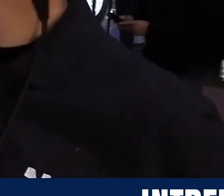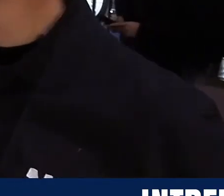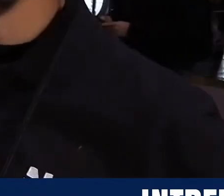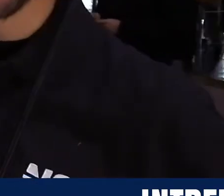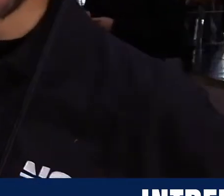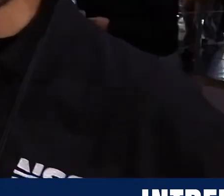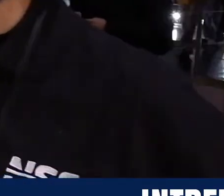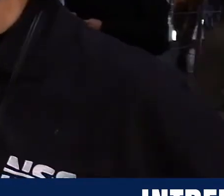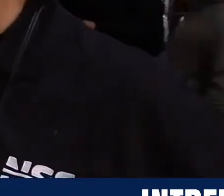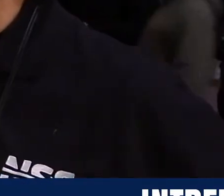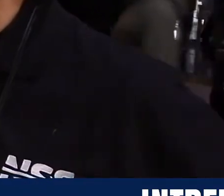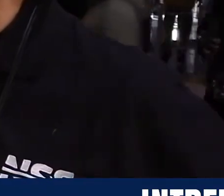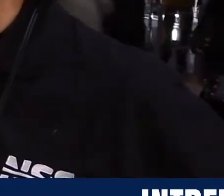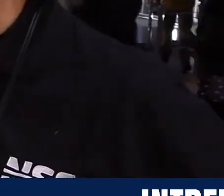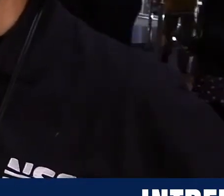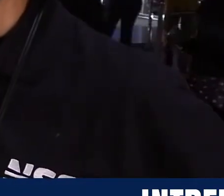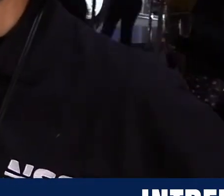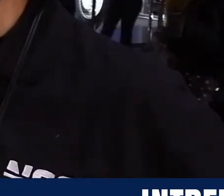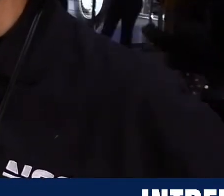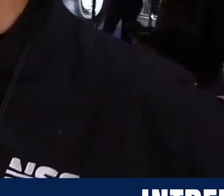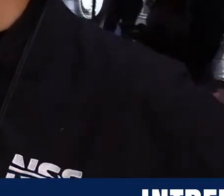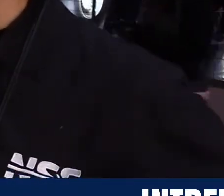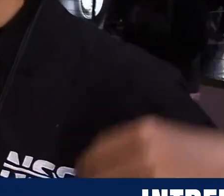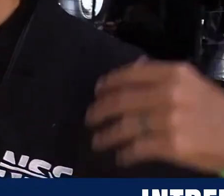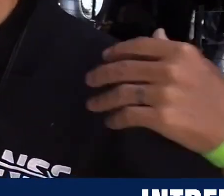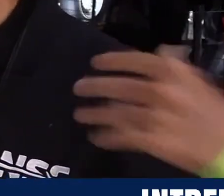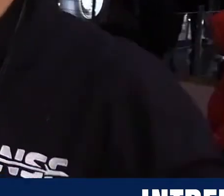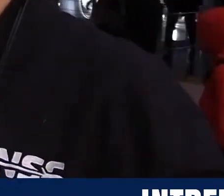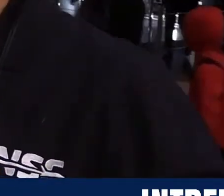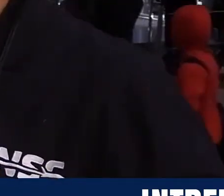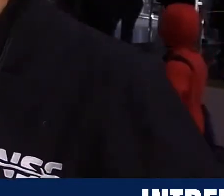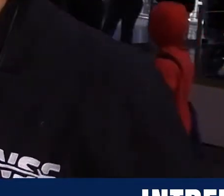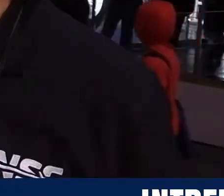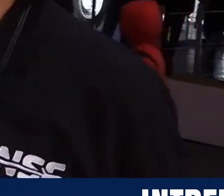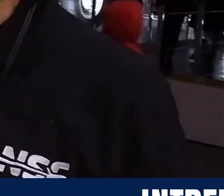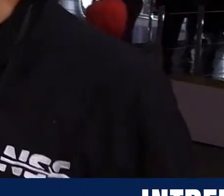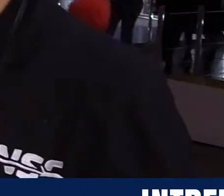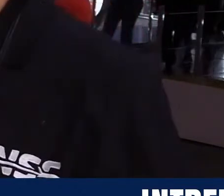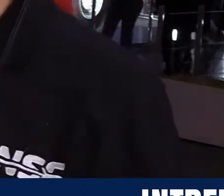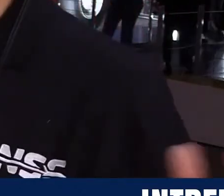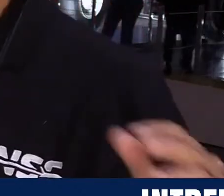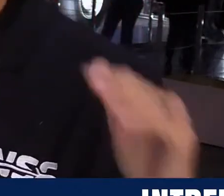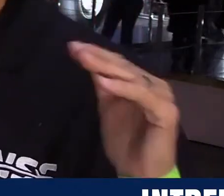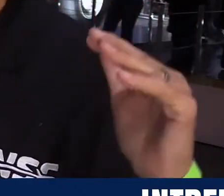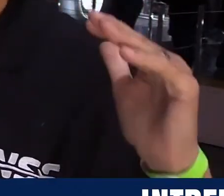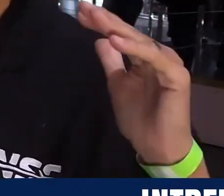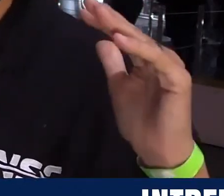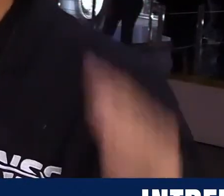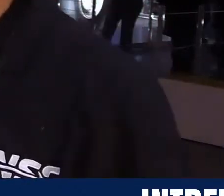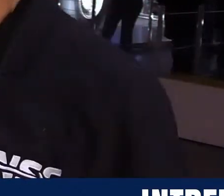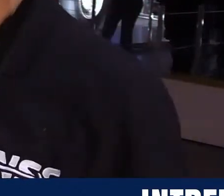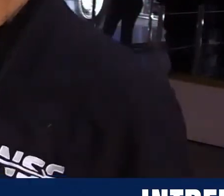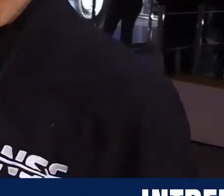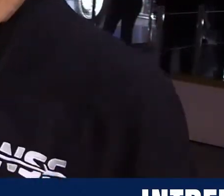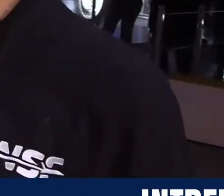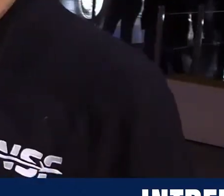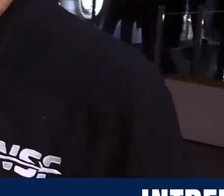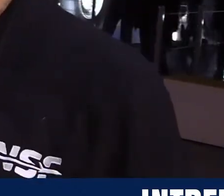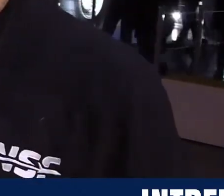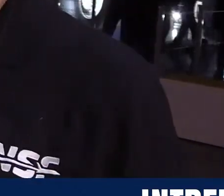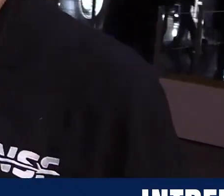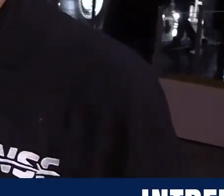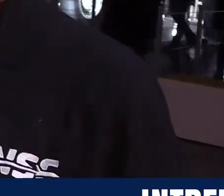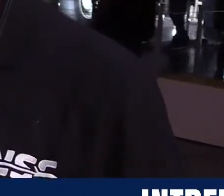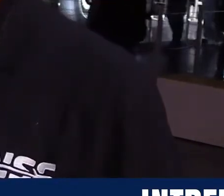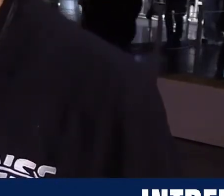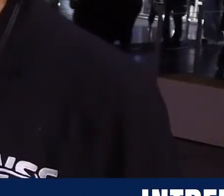Anyways, that's our thing here tonight. We're going to go ahead and shut the stream down. As always, we know we were competing with the Falcon Heavy that is scheduled